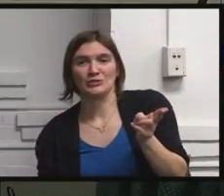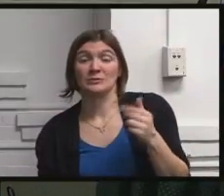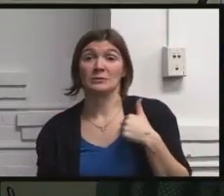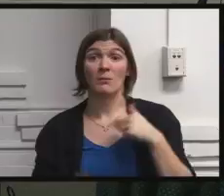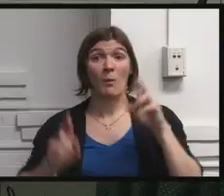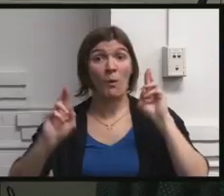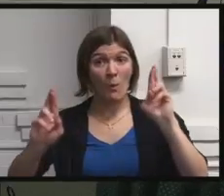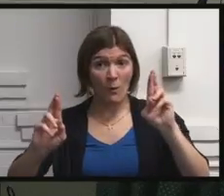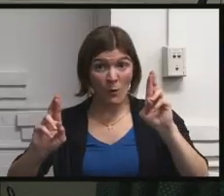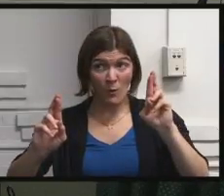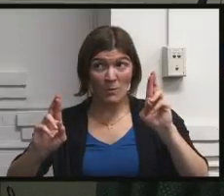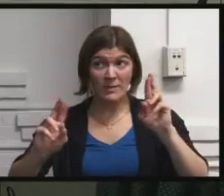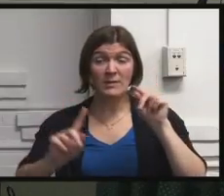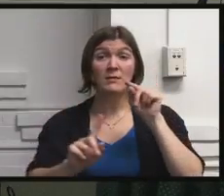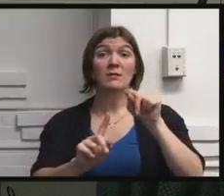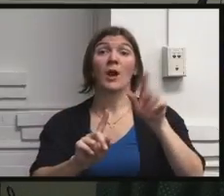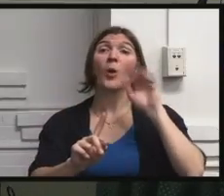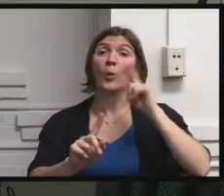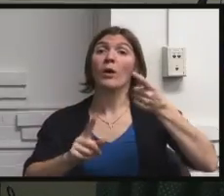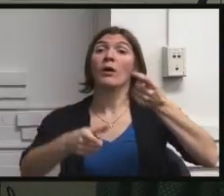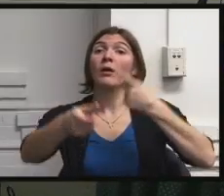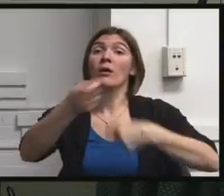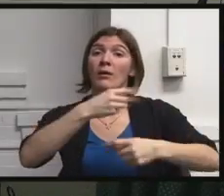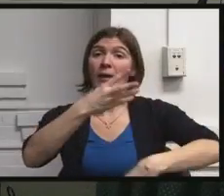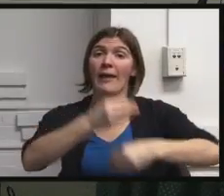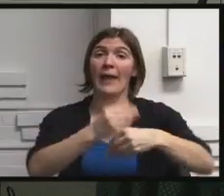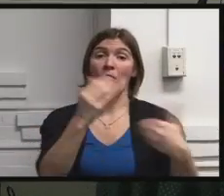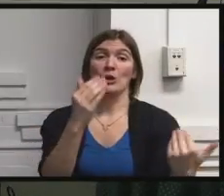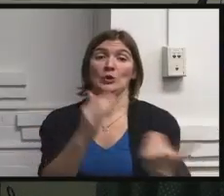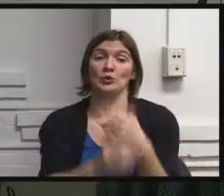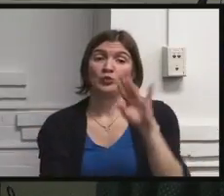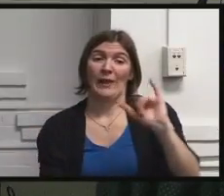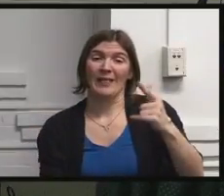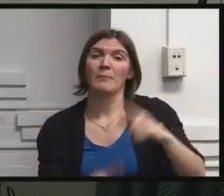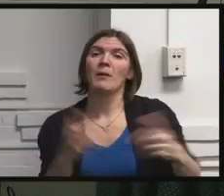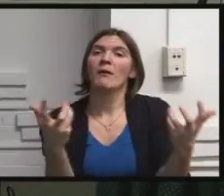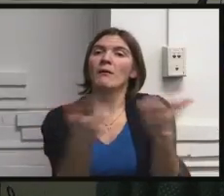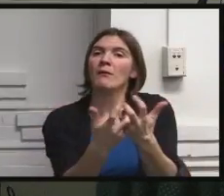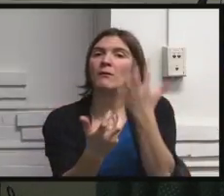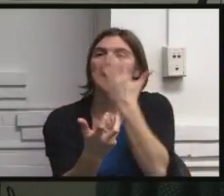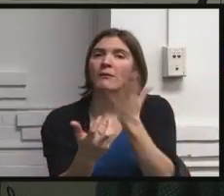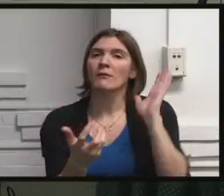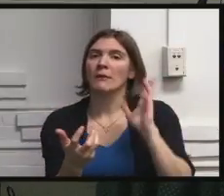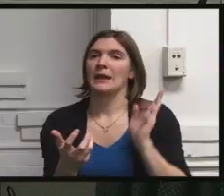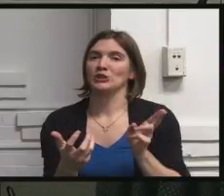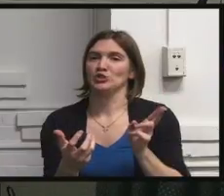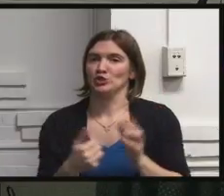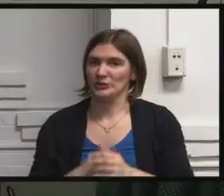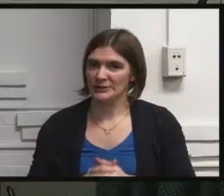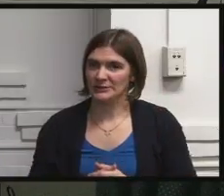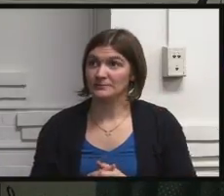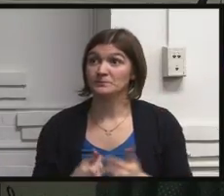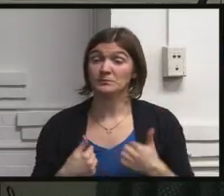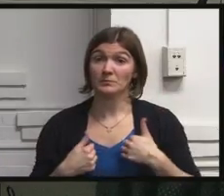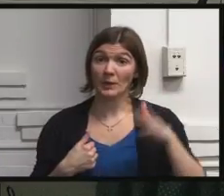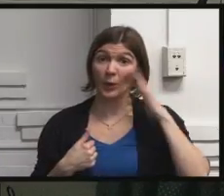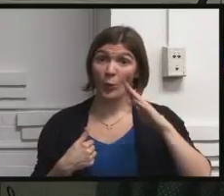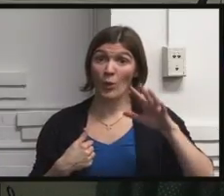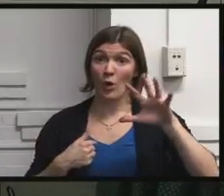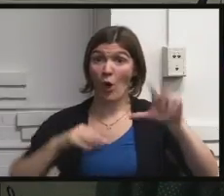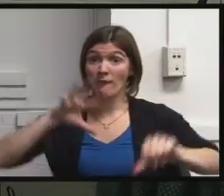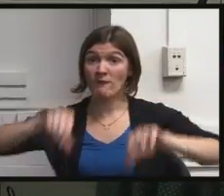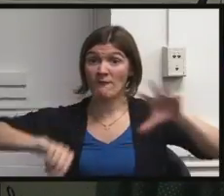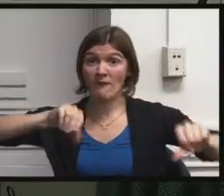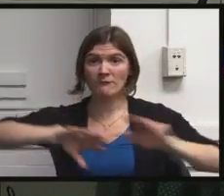would like to mitigate with this bridge with a historic rail. We'll have a picture of that in a couple of minutes. We won't be taking out other